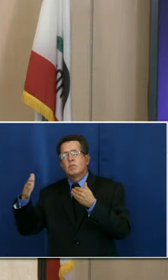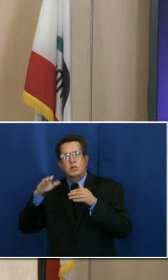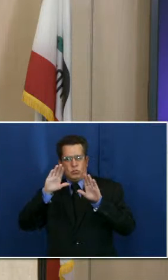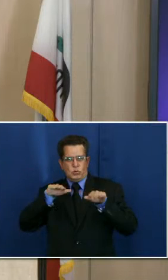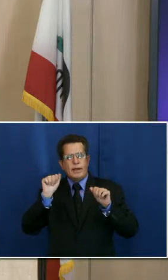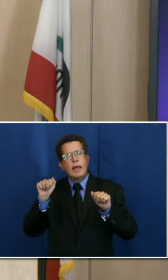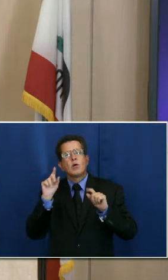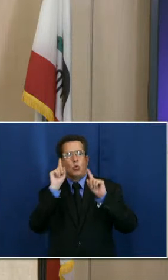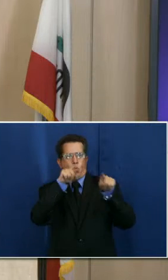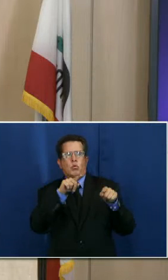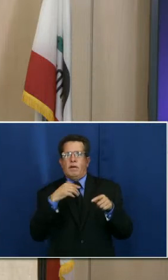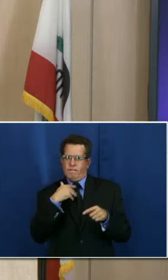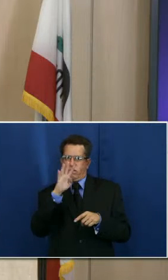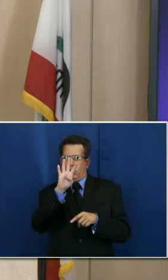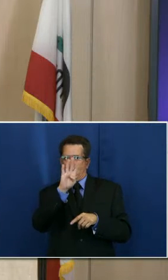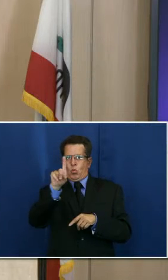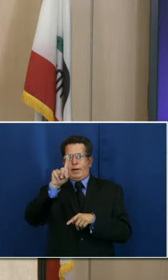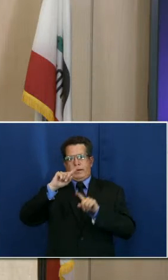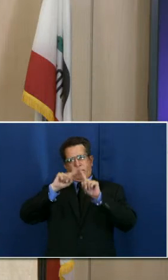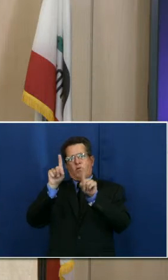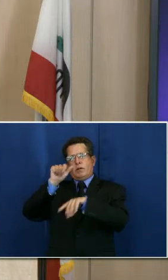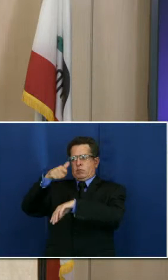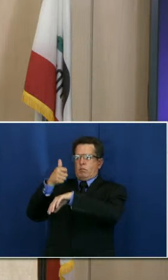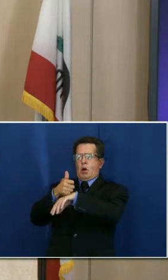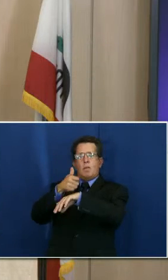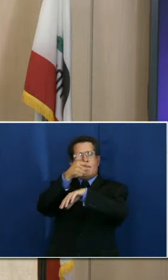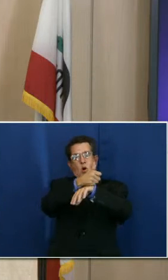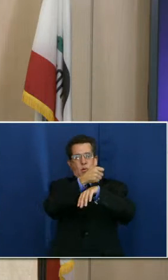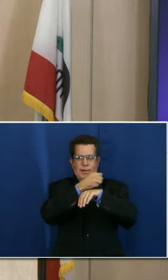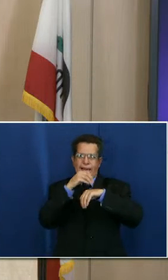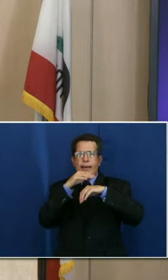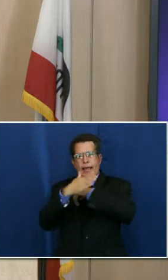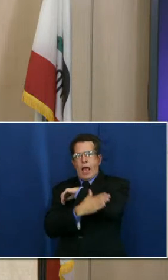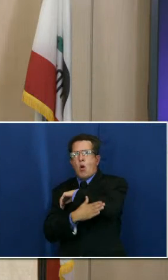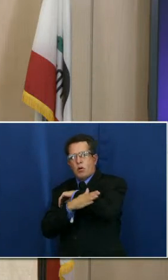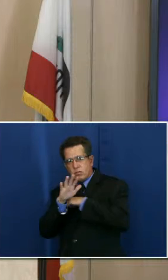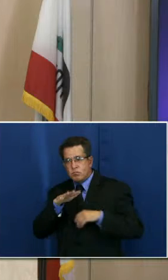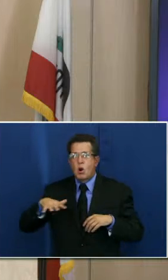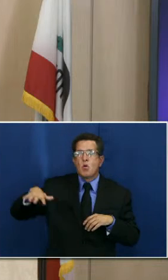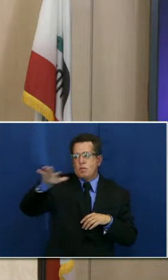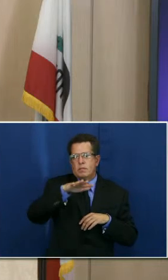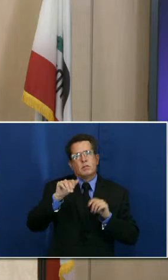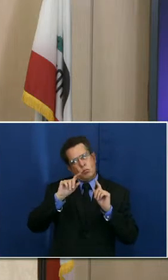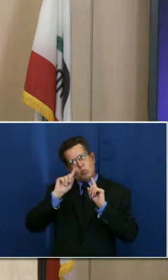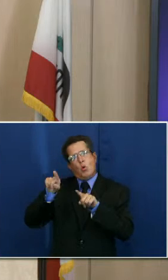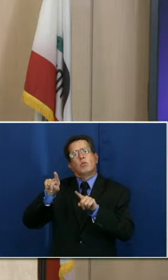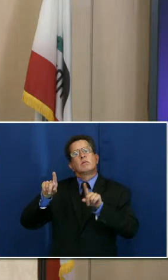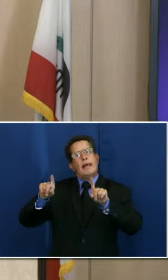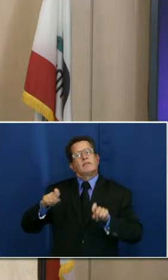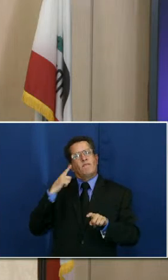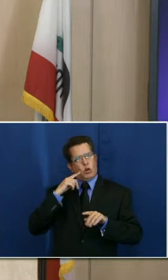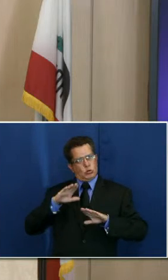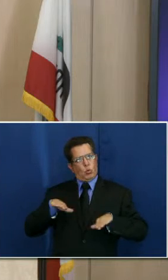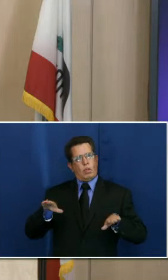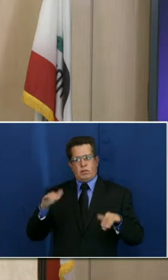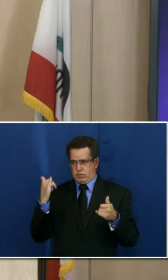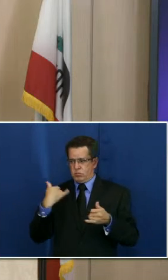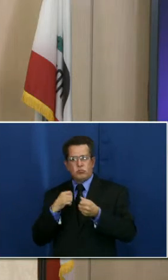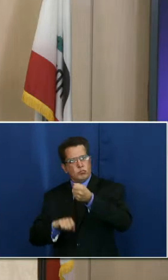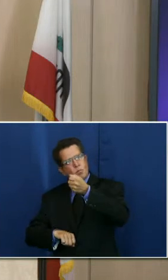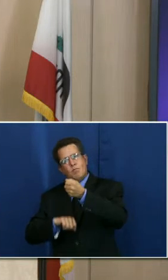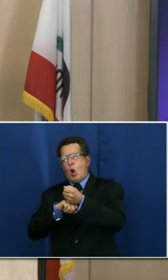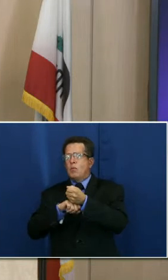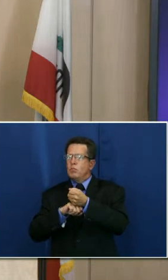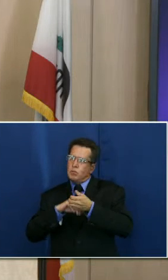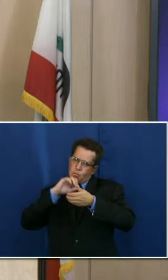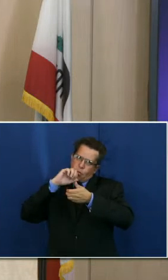at the 41 testing sites throughout the county, and we will make that available as well. And so we are working very hard in great